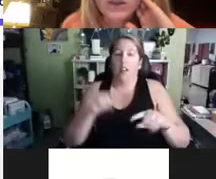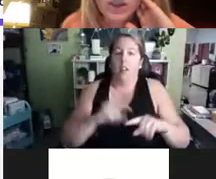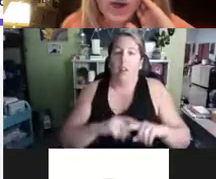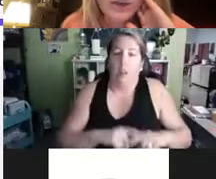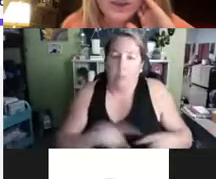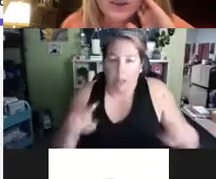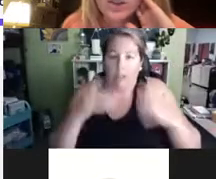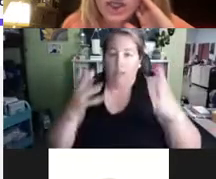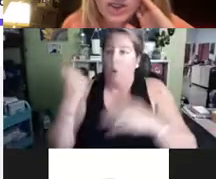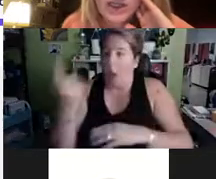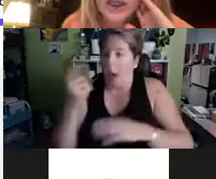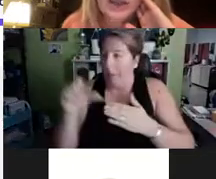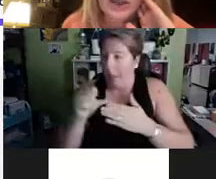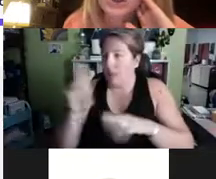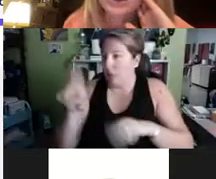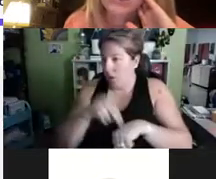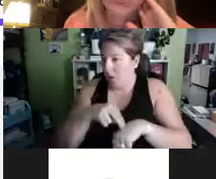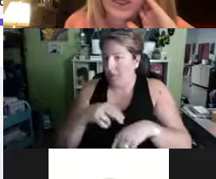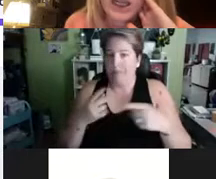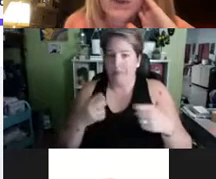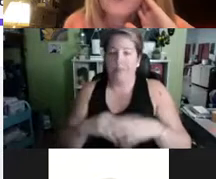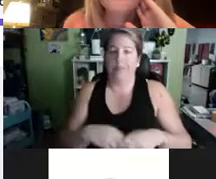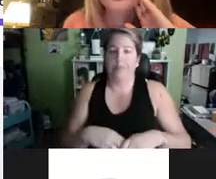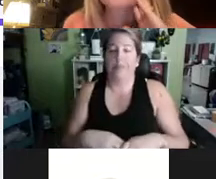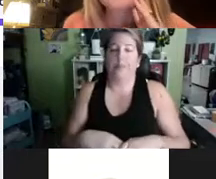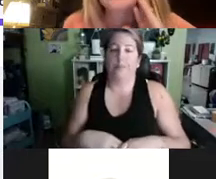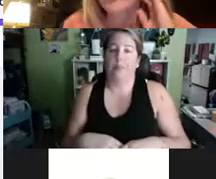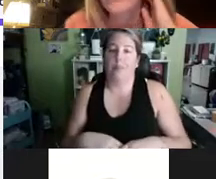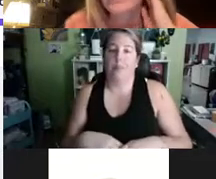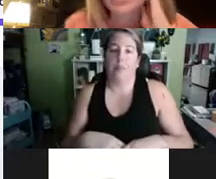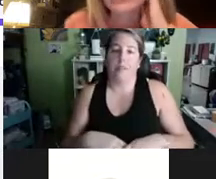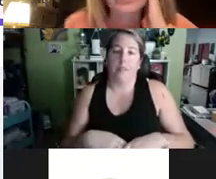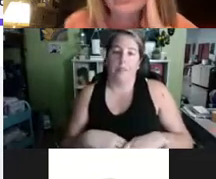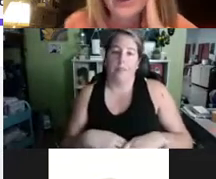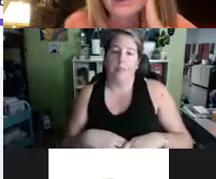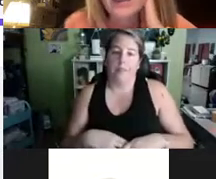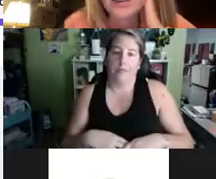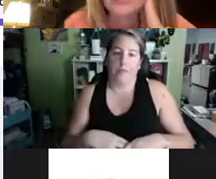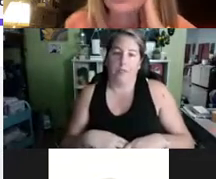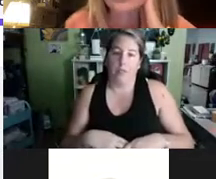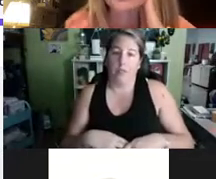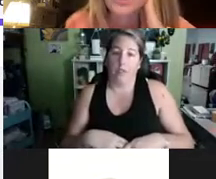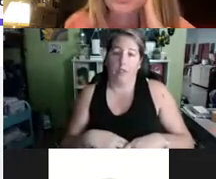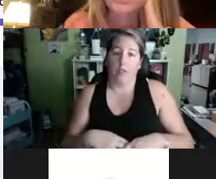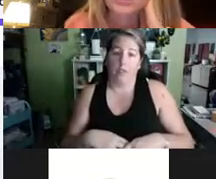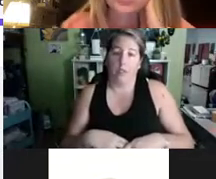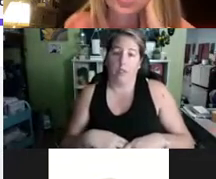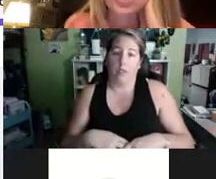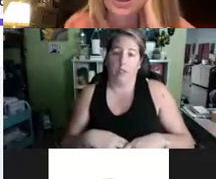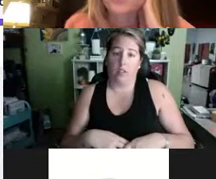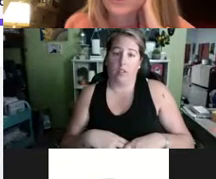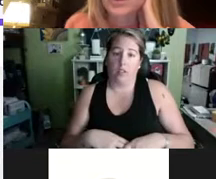can, obviously change it and then just rename it. You could have one that is just very basic, and then you could just copy